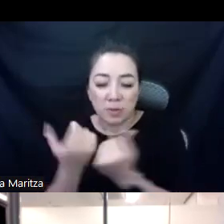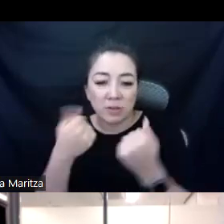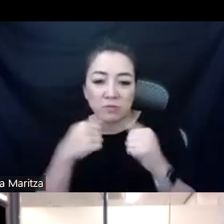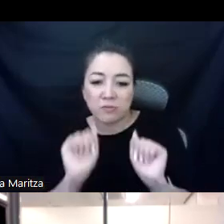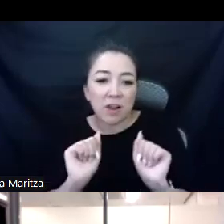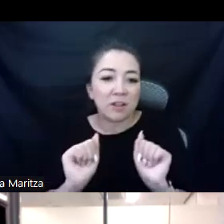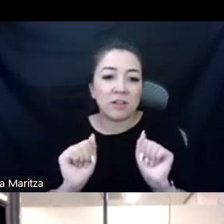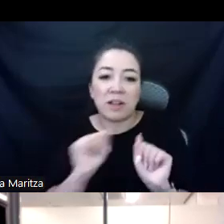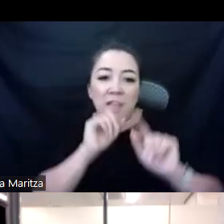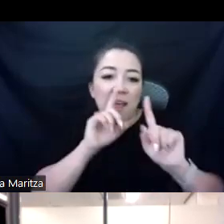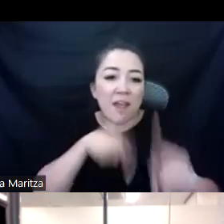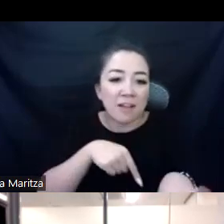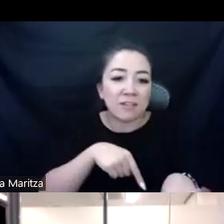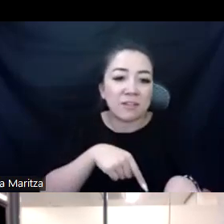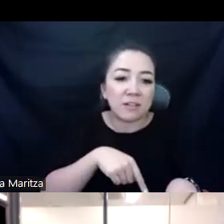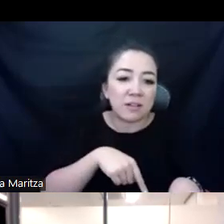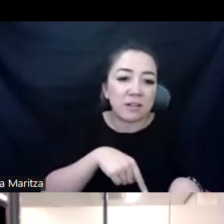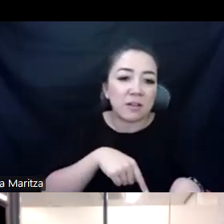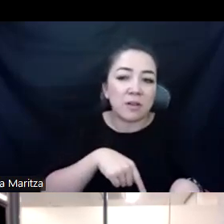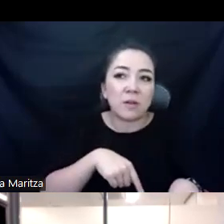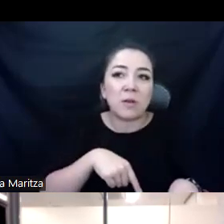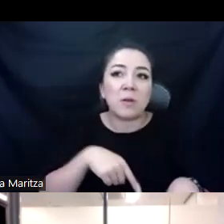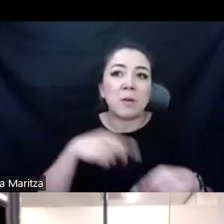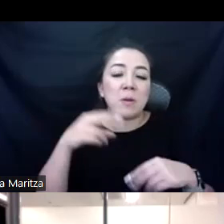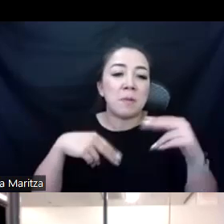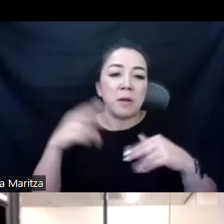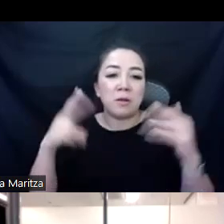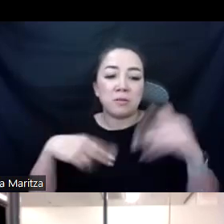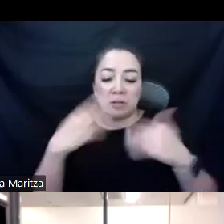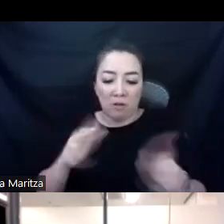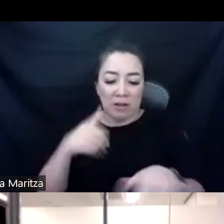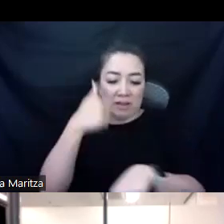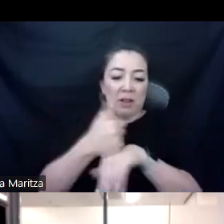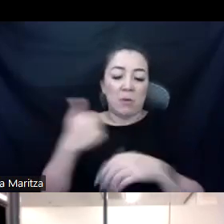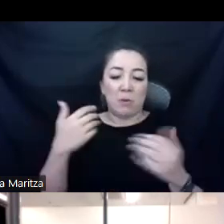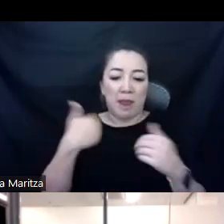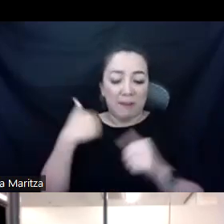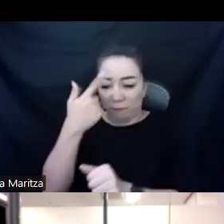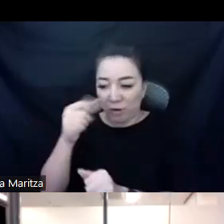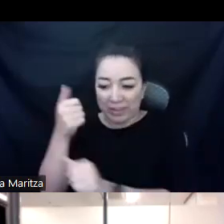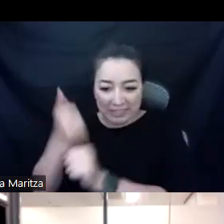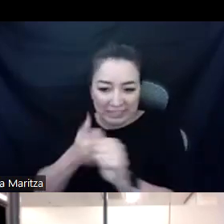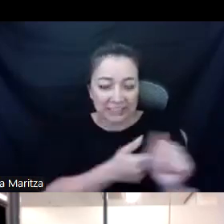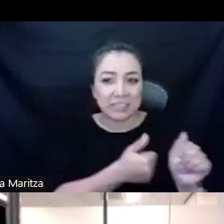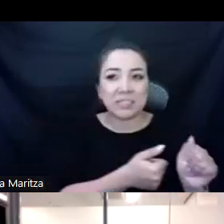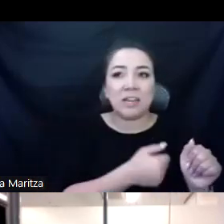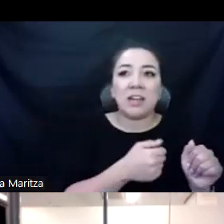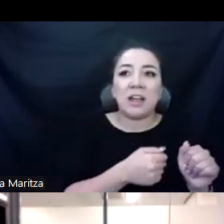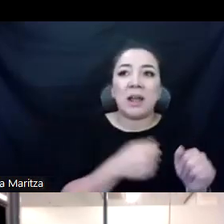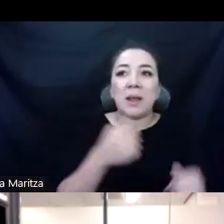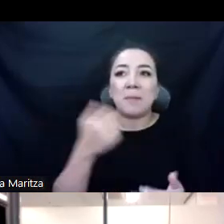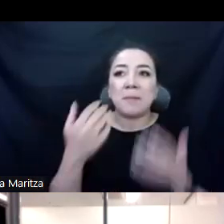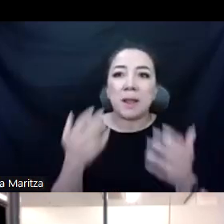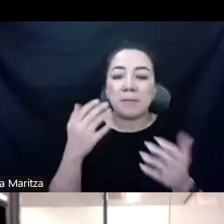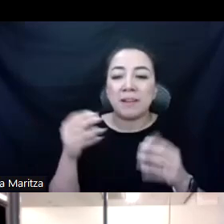and build out what we have to do for each of these. And maybe in